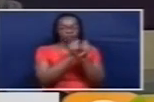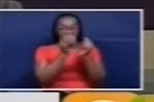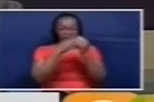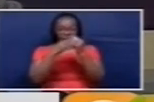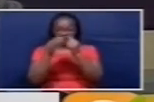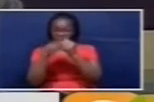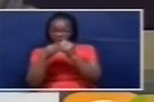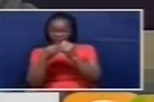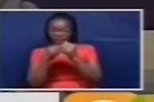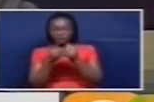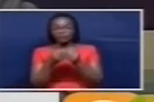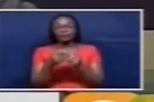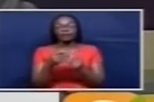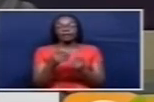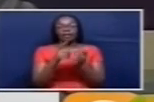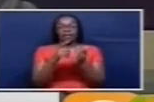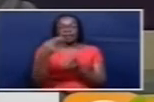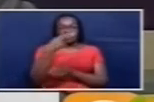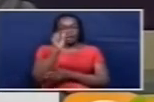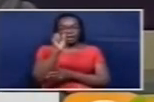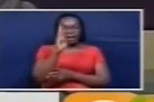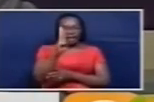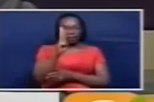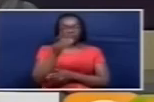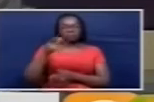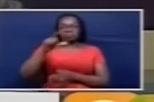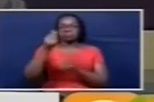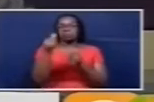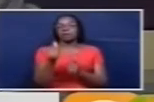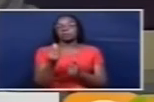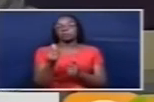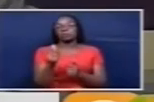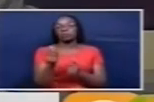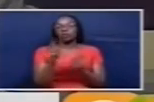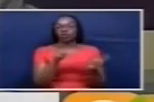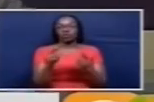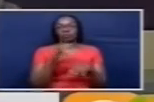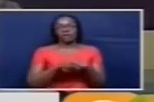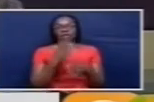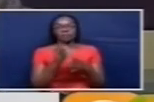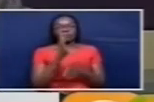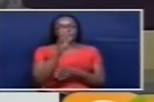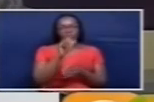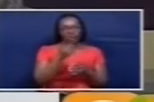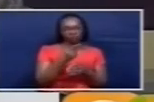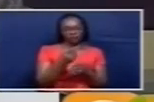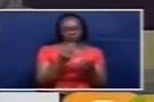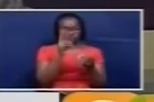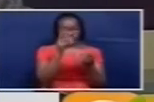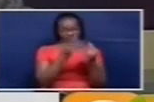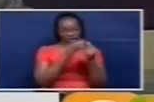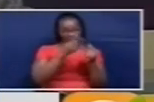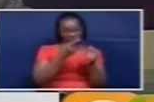average student gets a HELB of around 40,000 Kenya shillings. 28,000 goes to school fees. 12,000